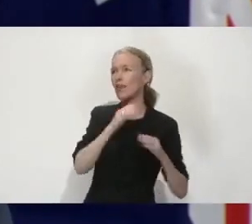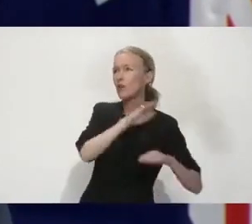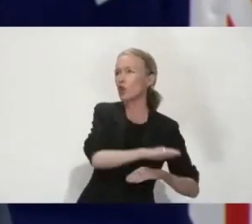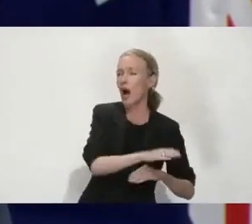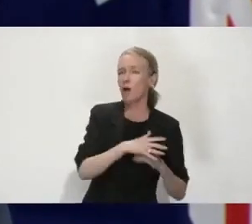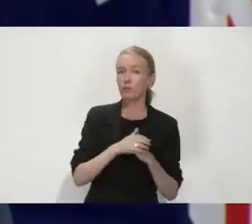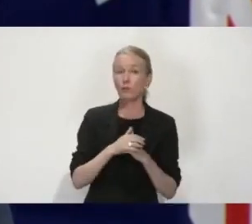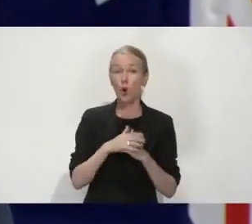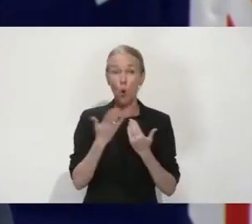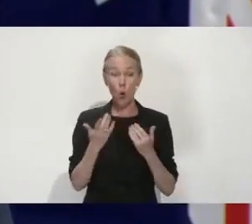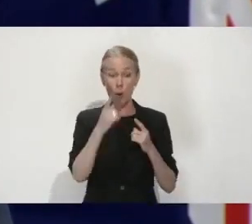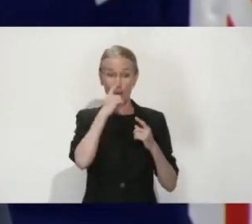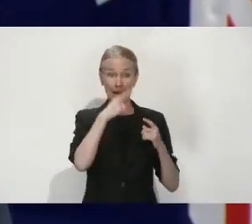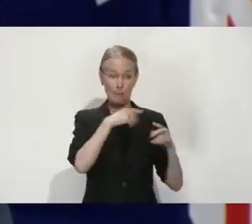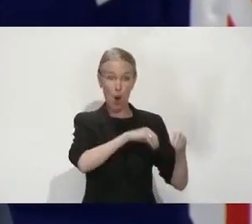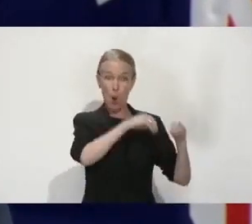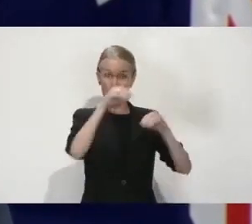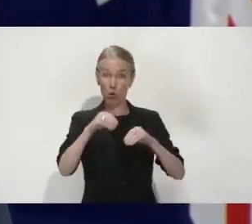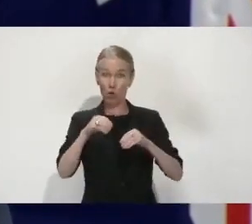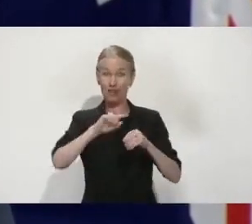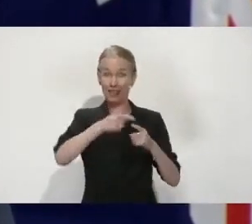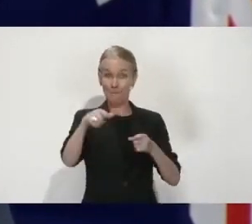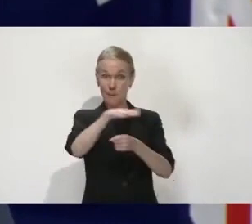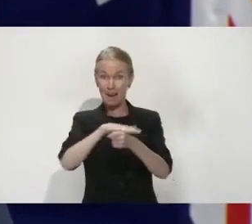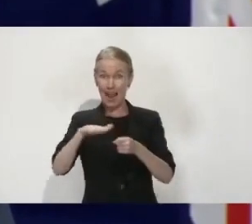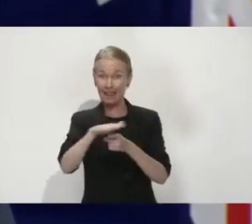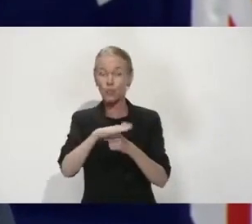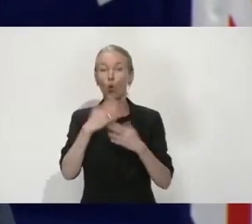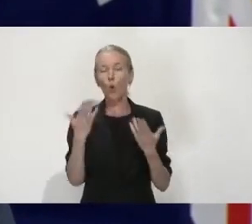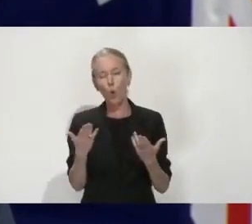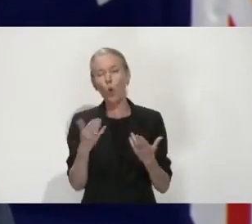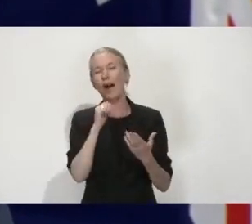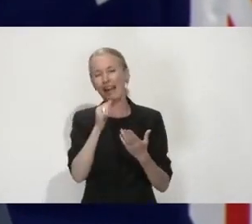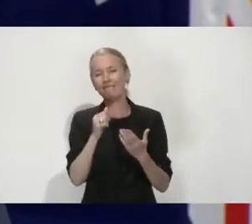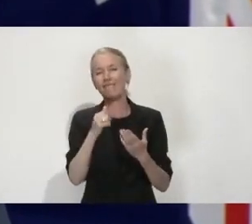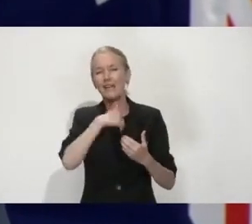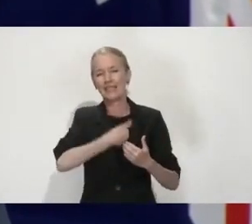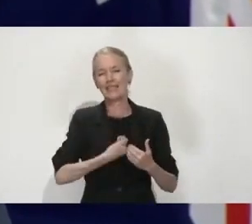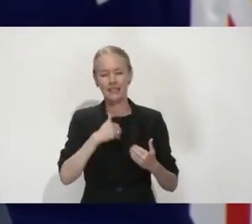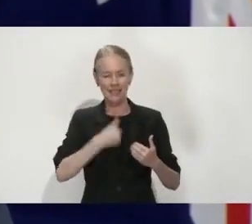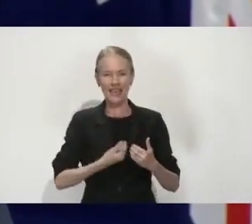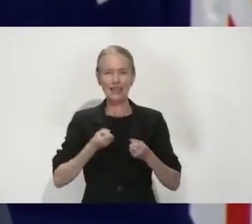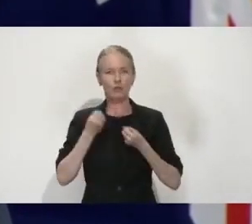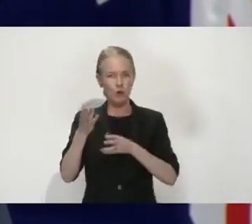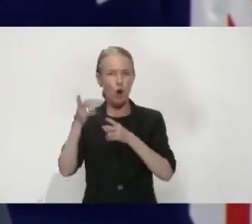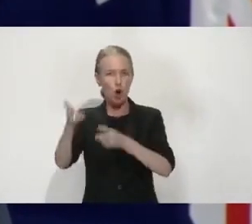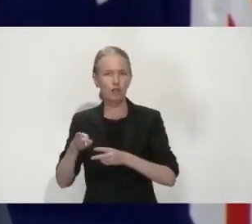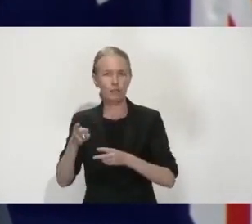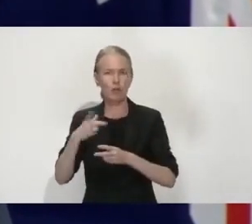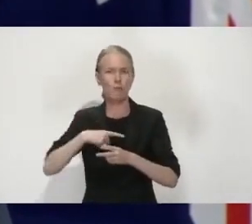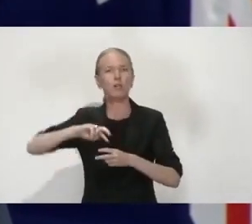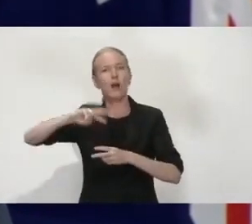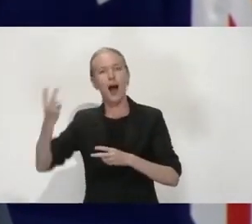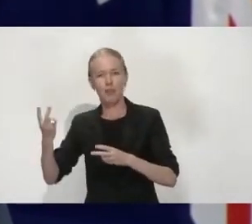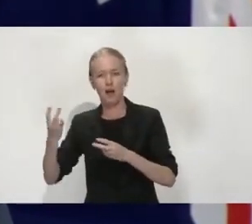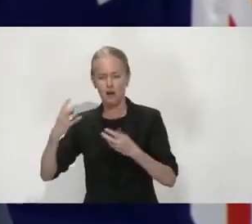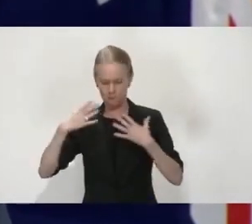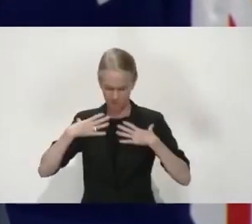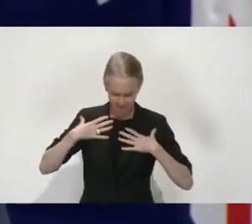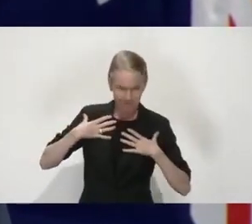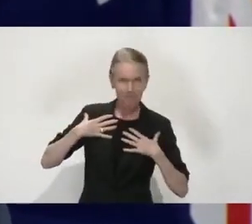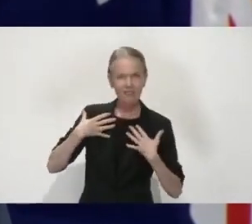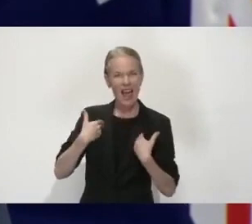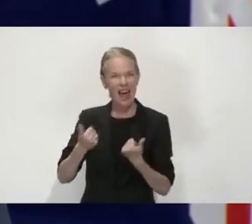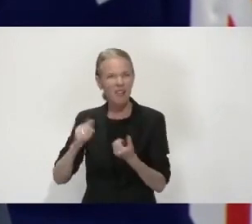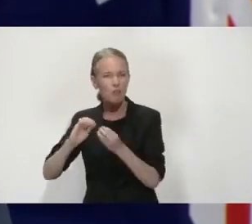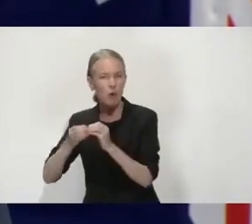care. Exemptions can be issued for exceptional circumstances, for example, to visit a dying relative,